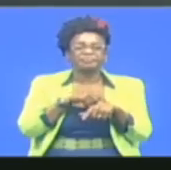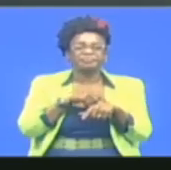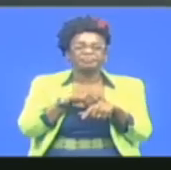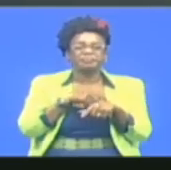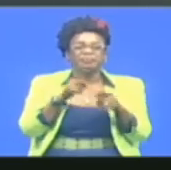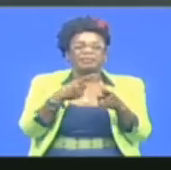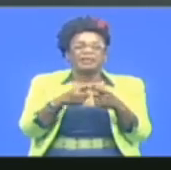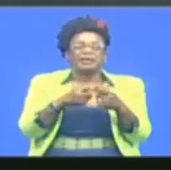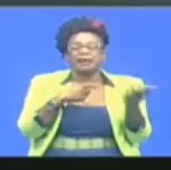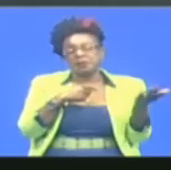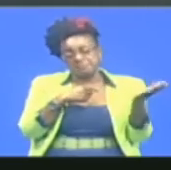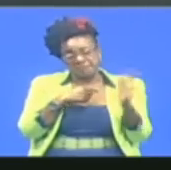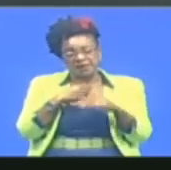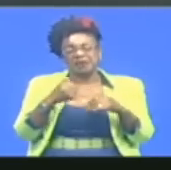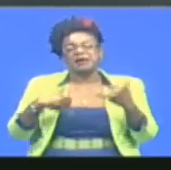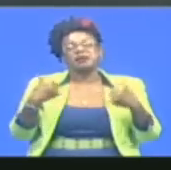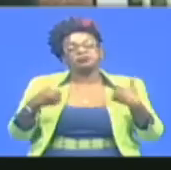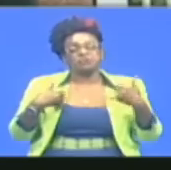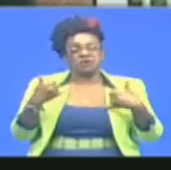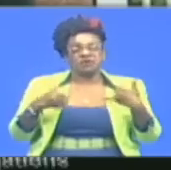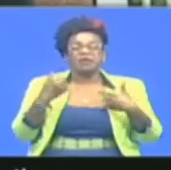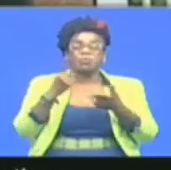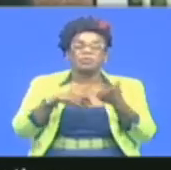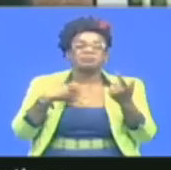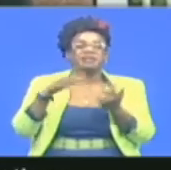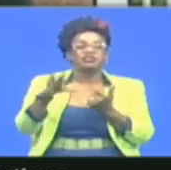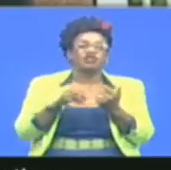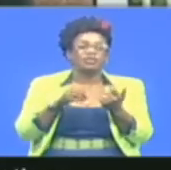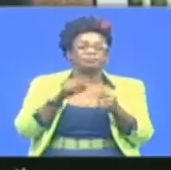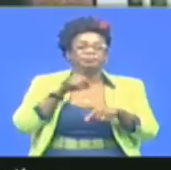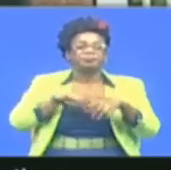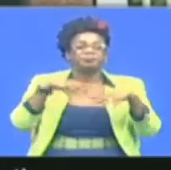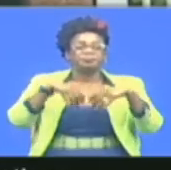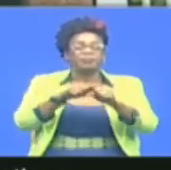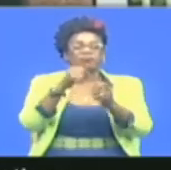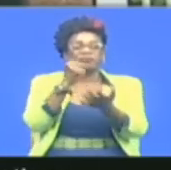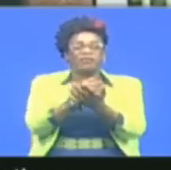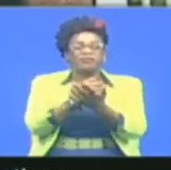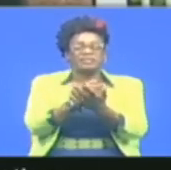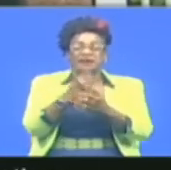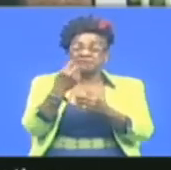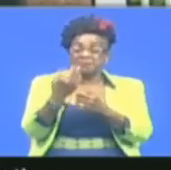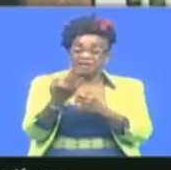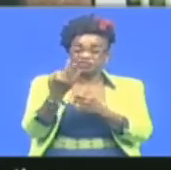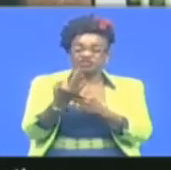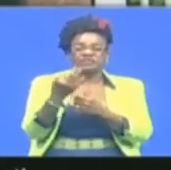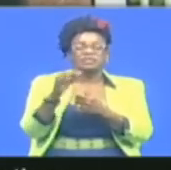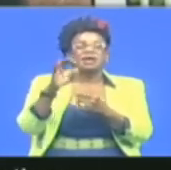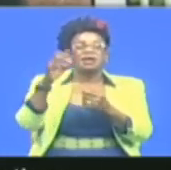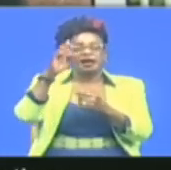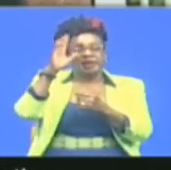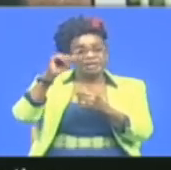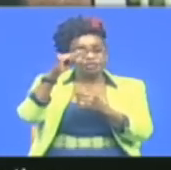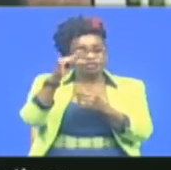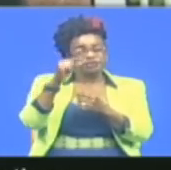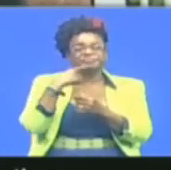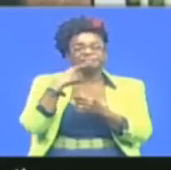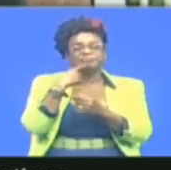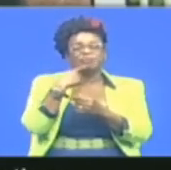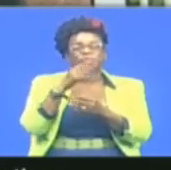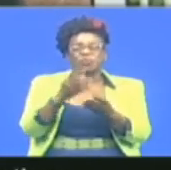to enjoy the assets that I stole. When he took up office in March, Attorney General Kehara Kariuki pledged to streamline the asset